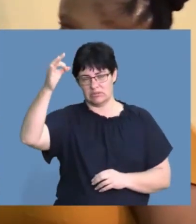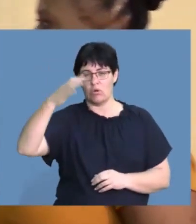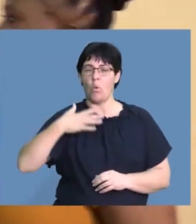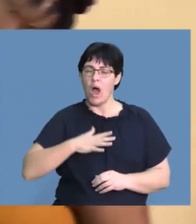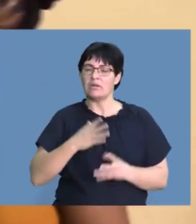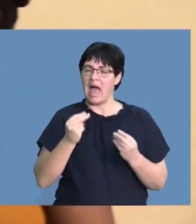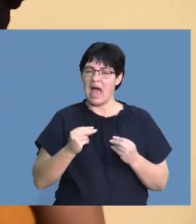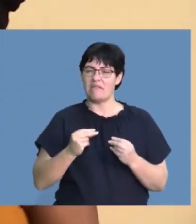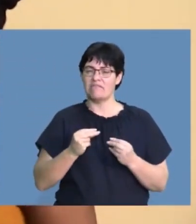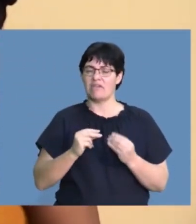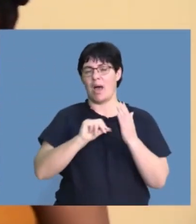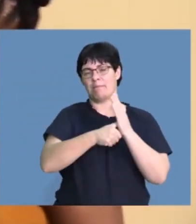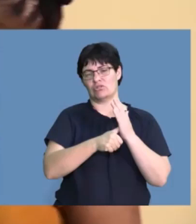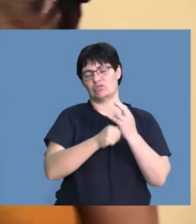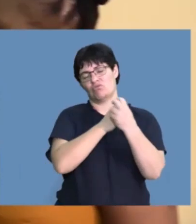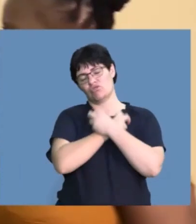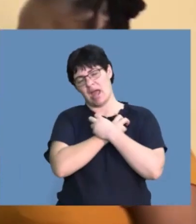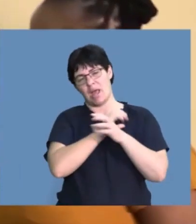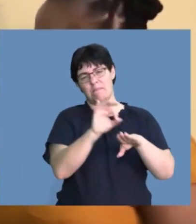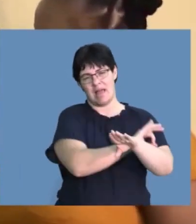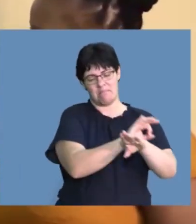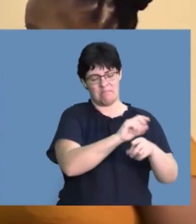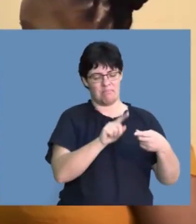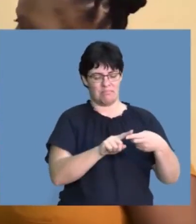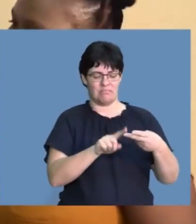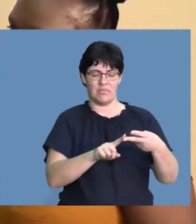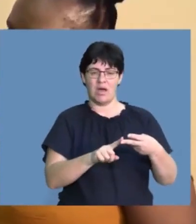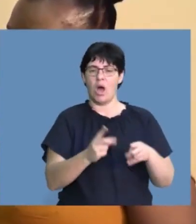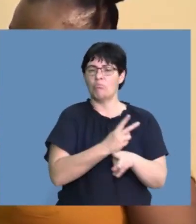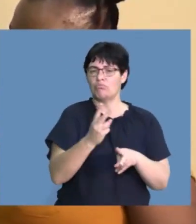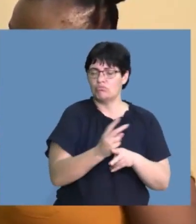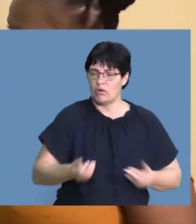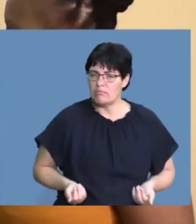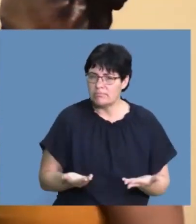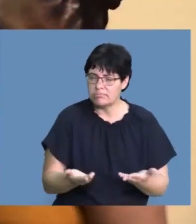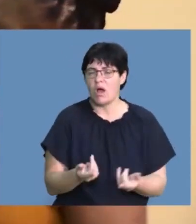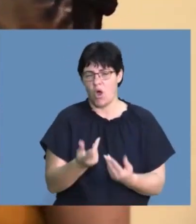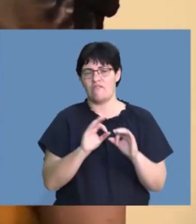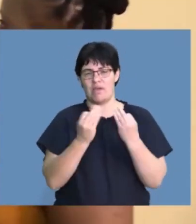day to have a retirement plan, provide her family, and have a car.